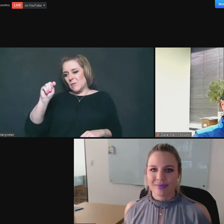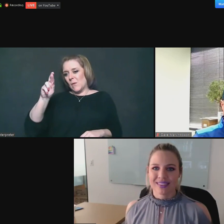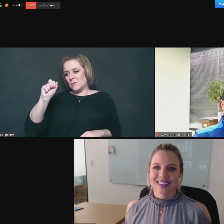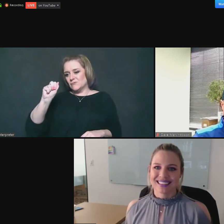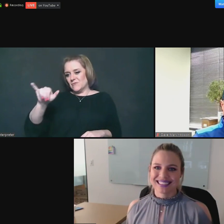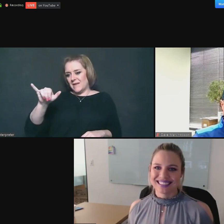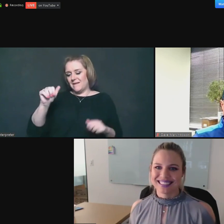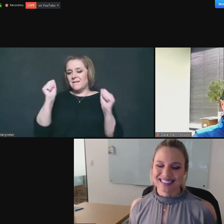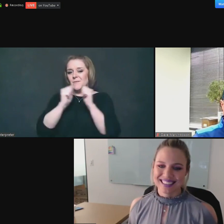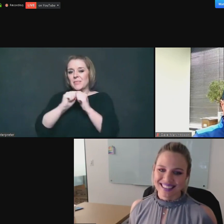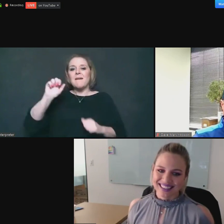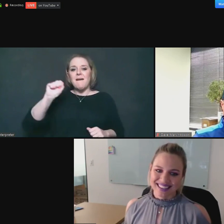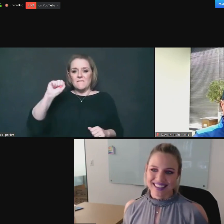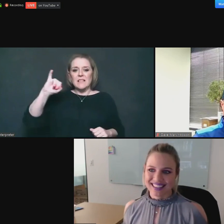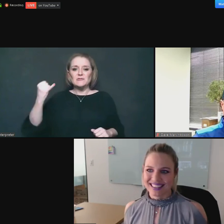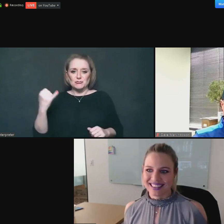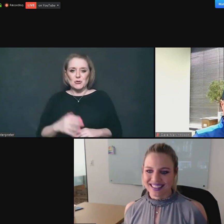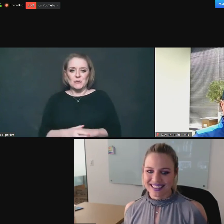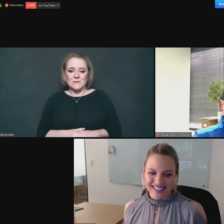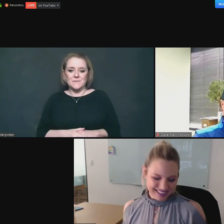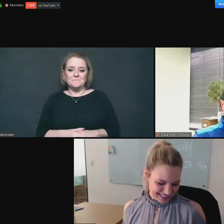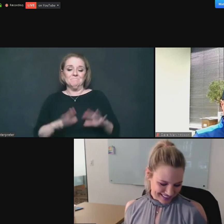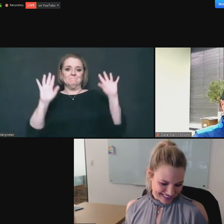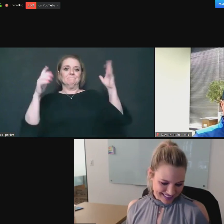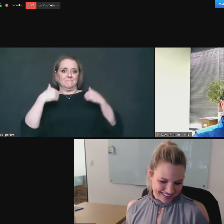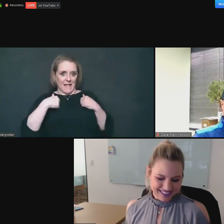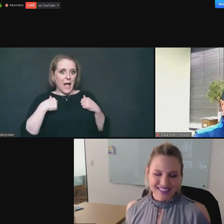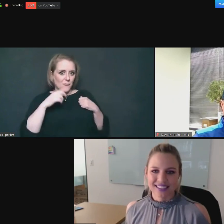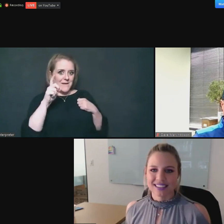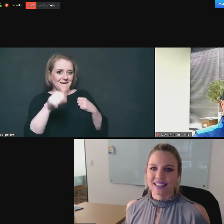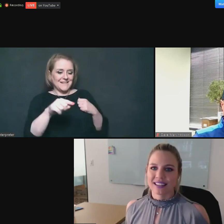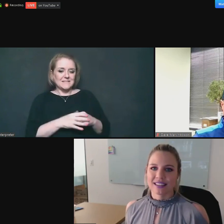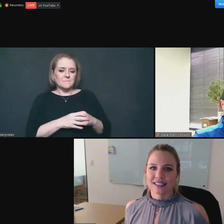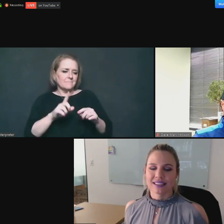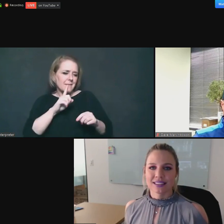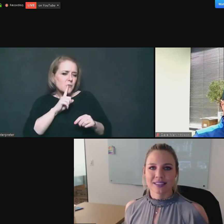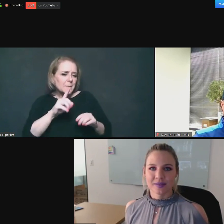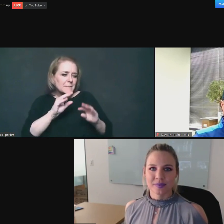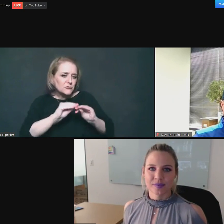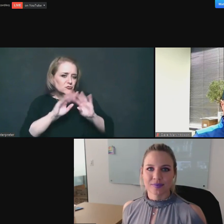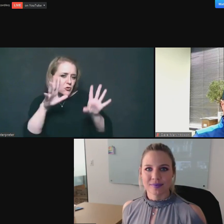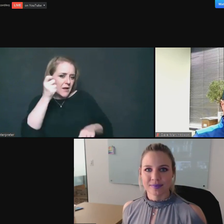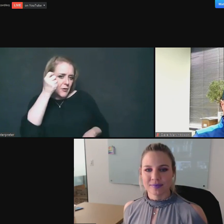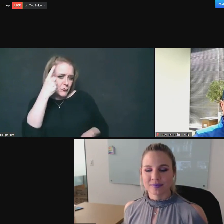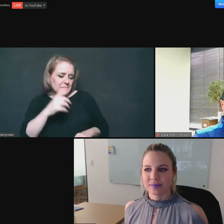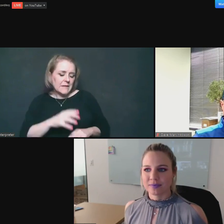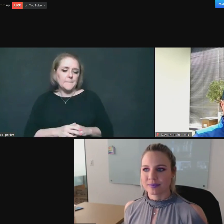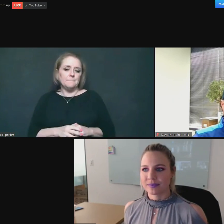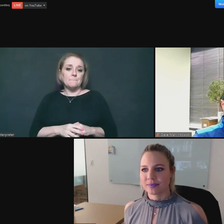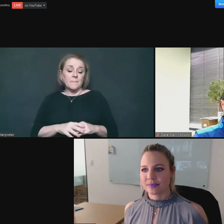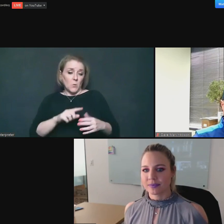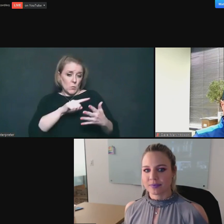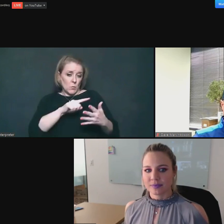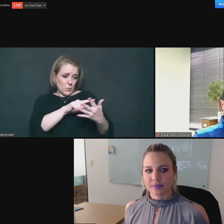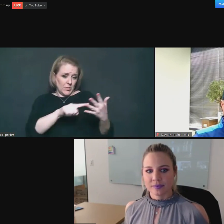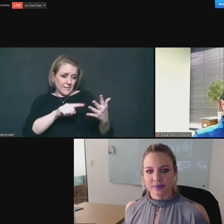ask a question. Hey, everyone. Okay, so just to make sure I have it correctly. So these personal service businesses, they can